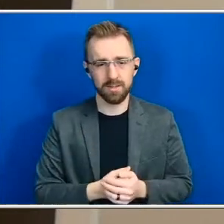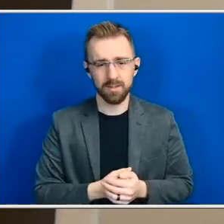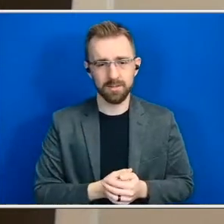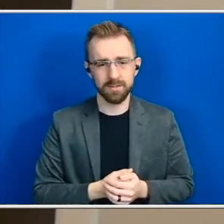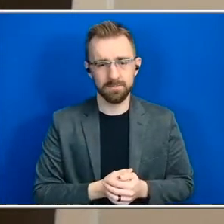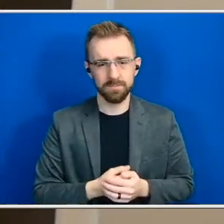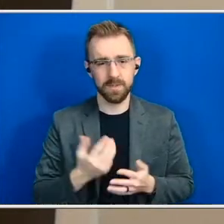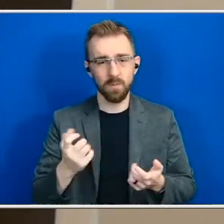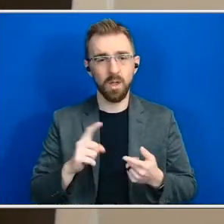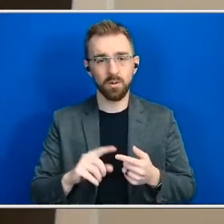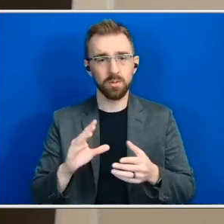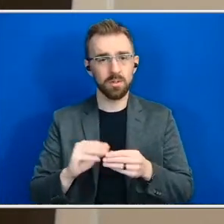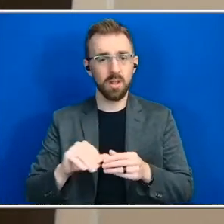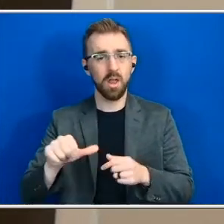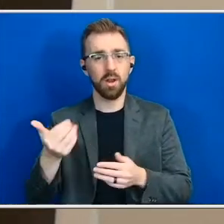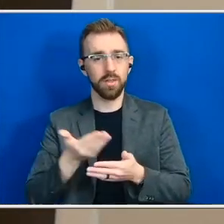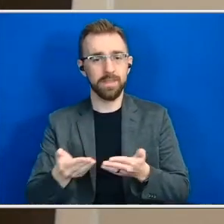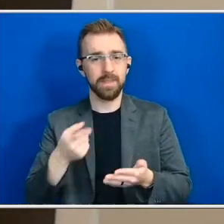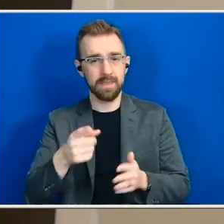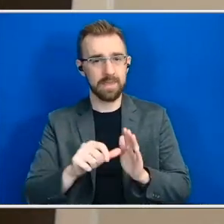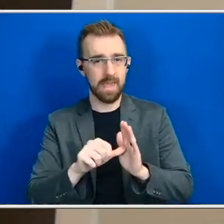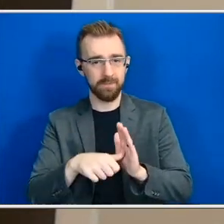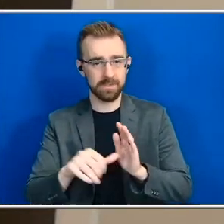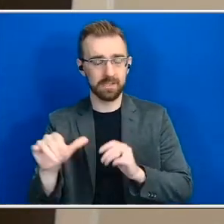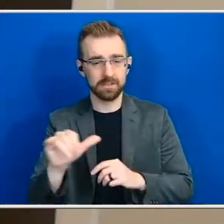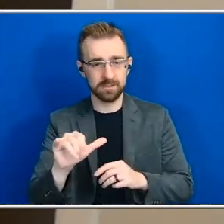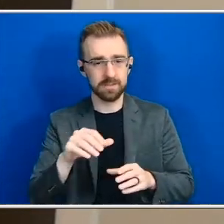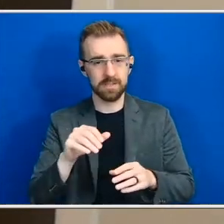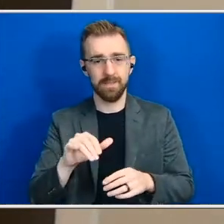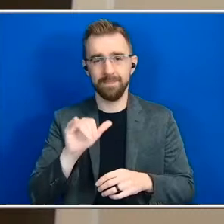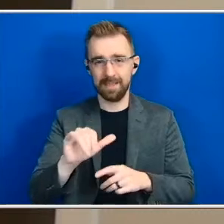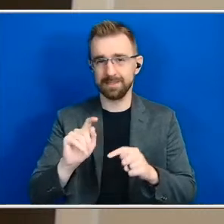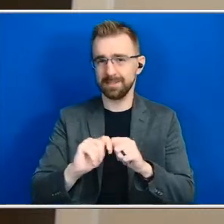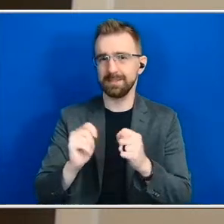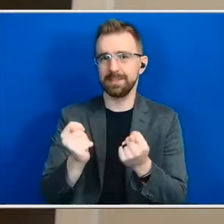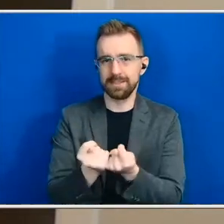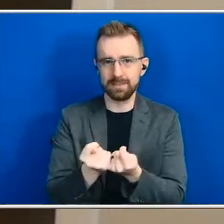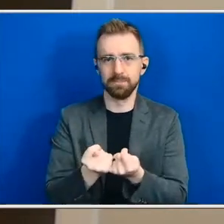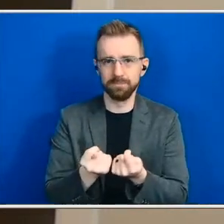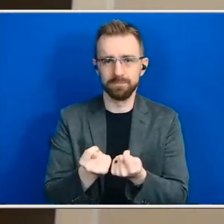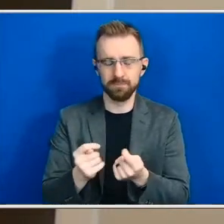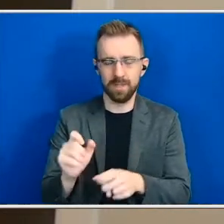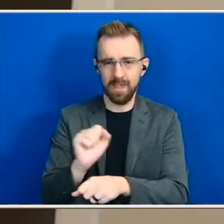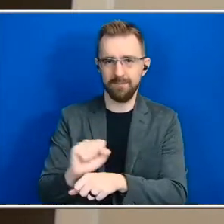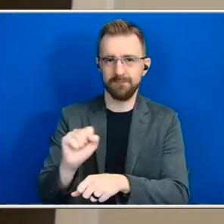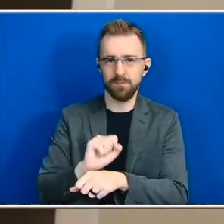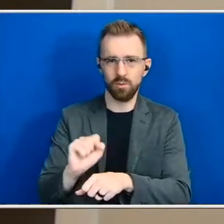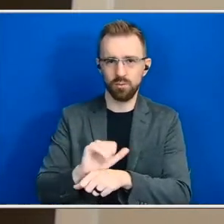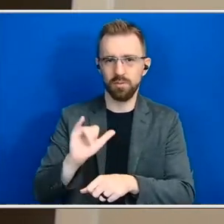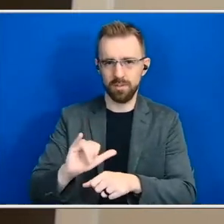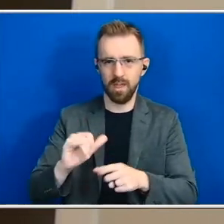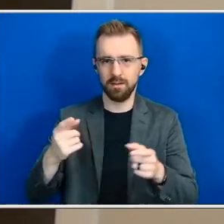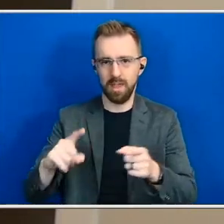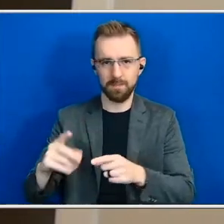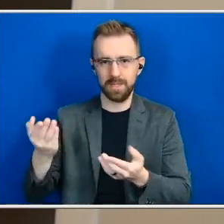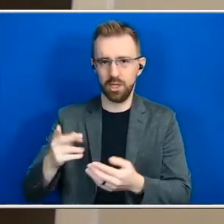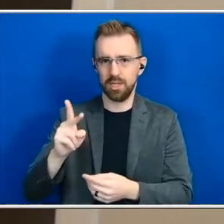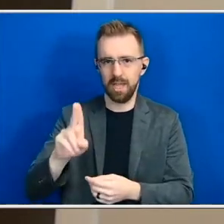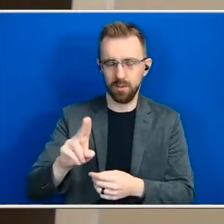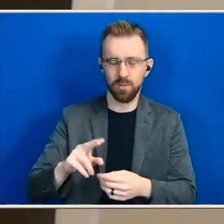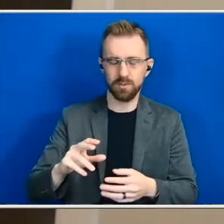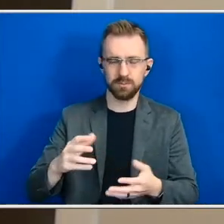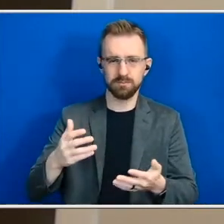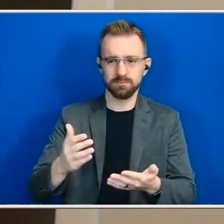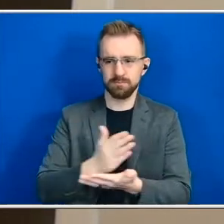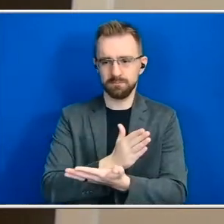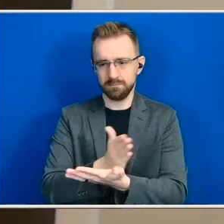say one other thing that he emphasized, and that's the team effort that went on at KU, you know, spanning multiple